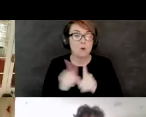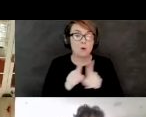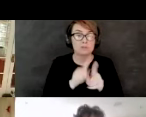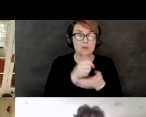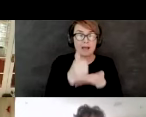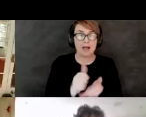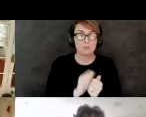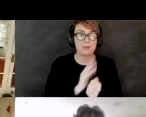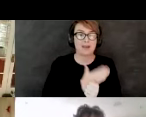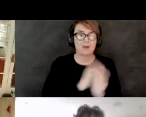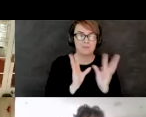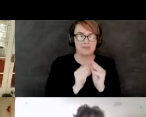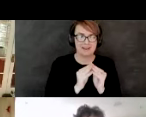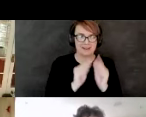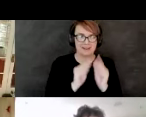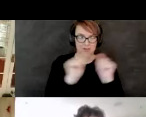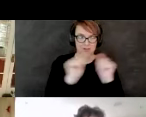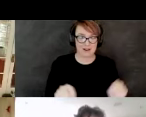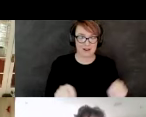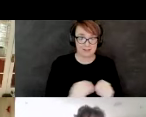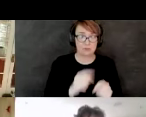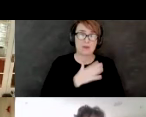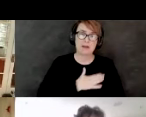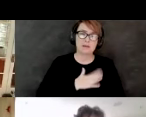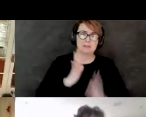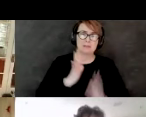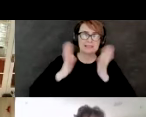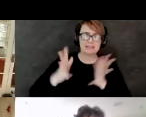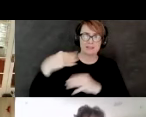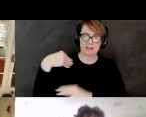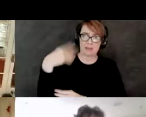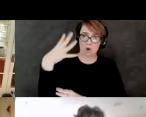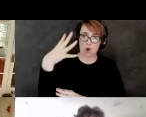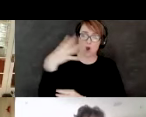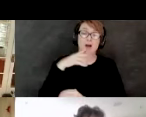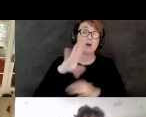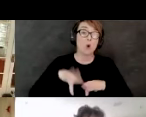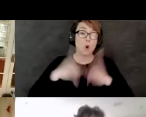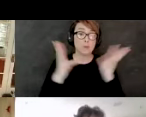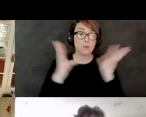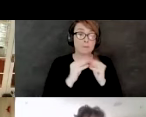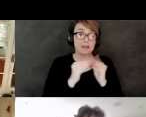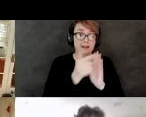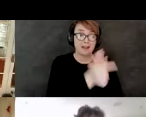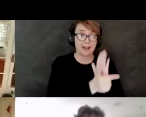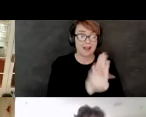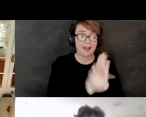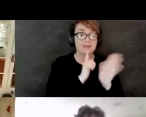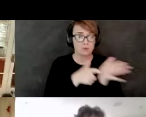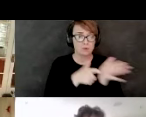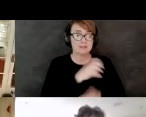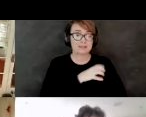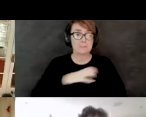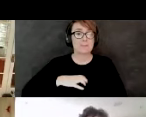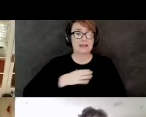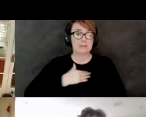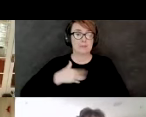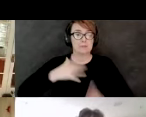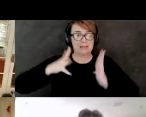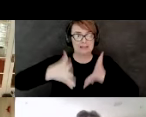leave your camera on. It is a rule of the Open Meeting Act that members of the committee leave their cameras on unless you're